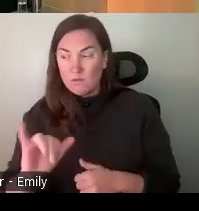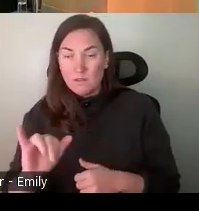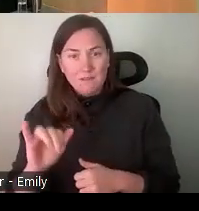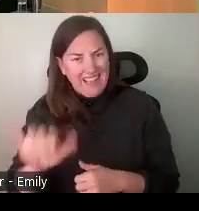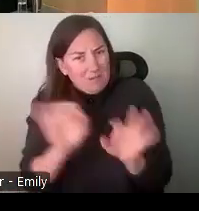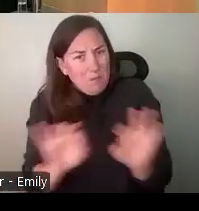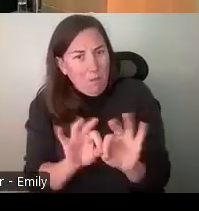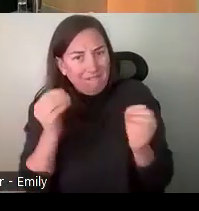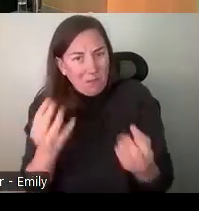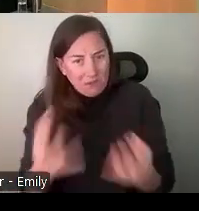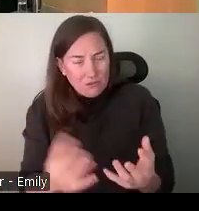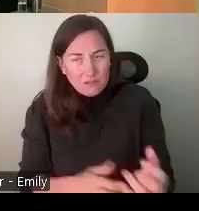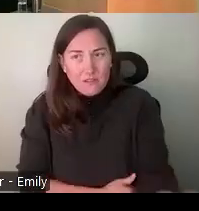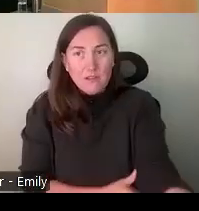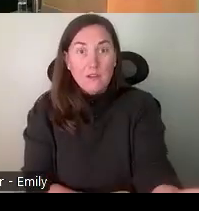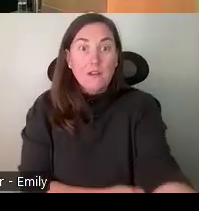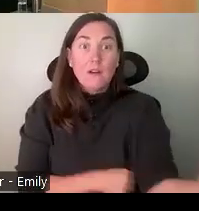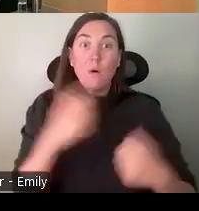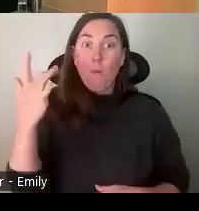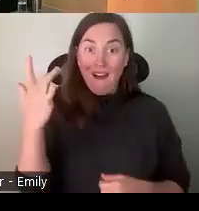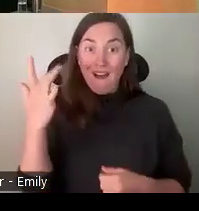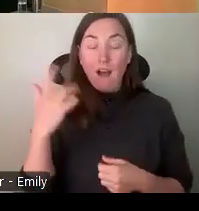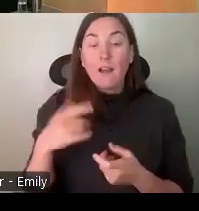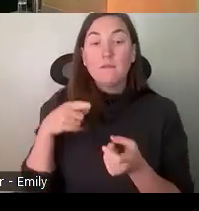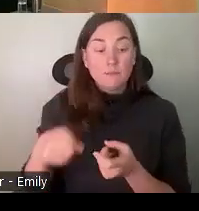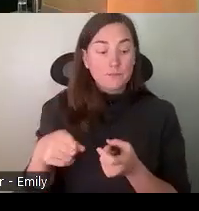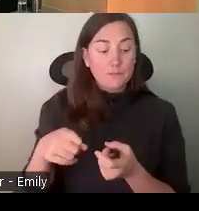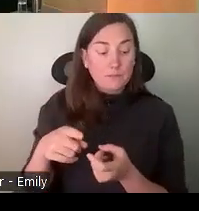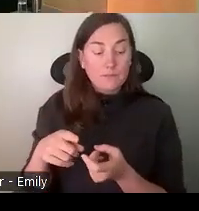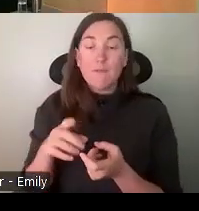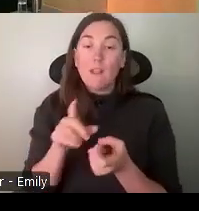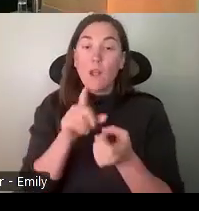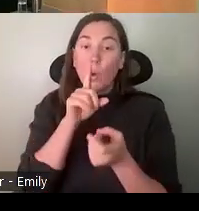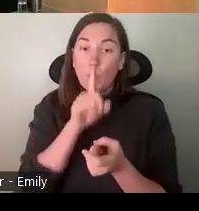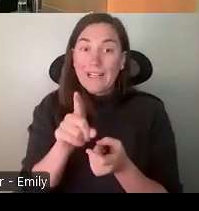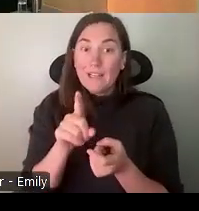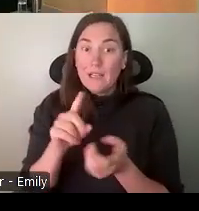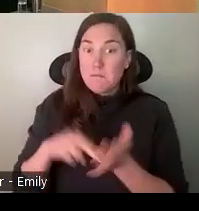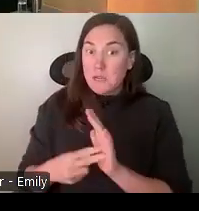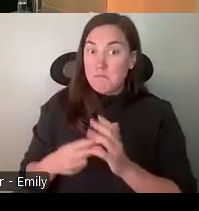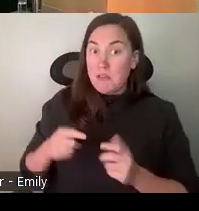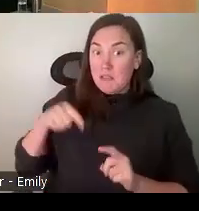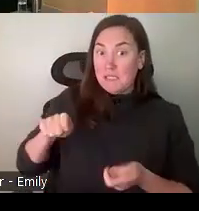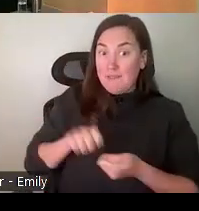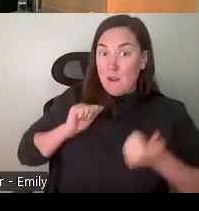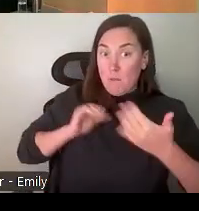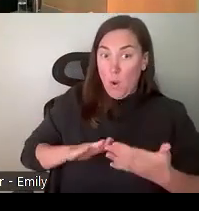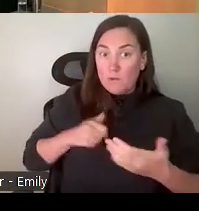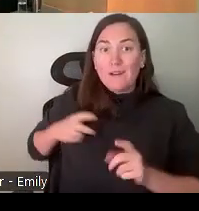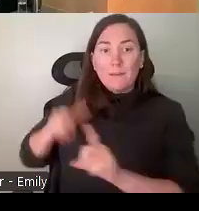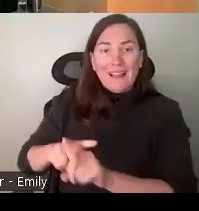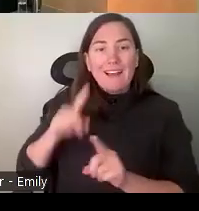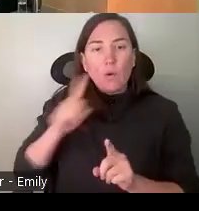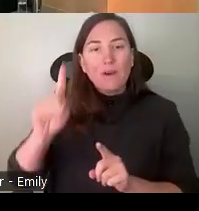because it really has implications for using this kind of paradigm in schizophrenia.